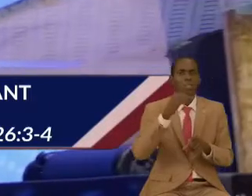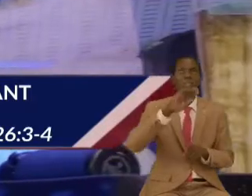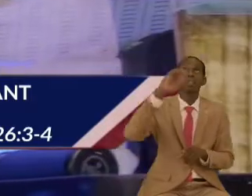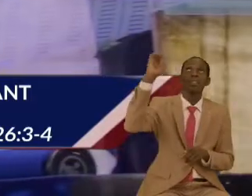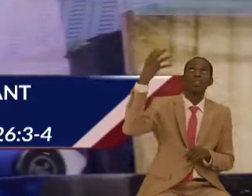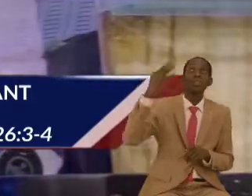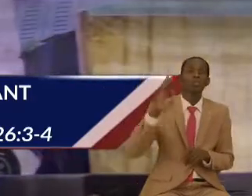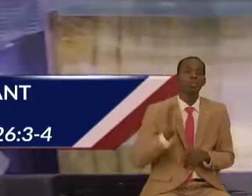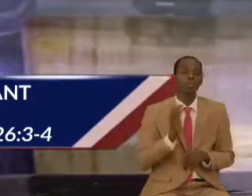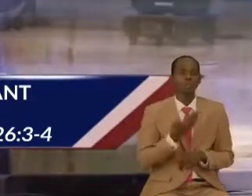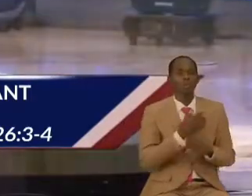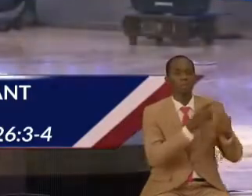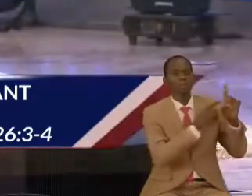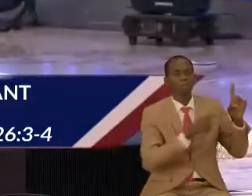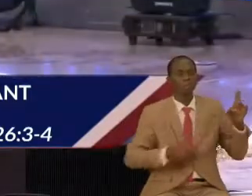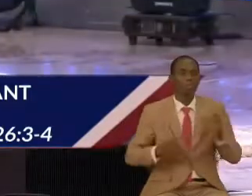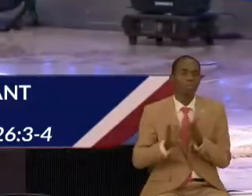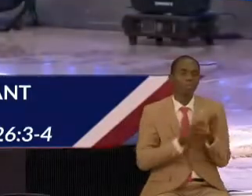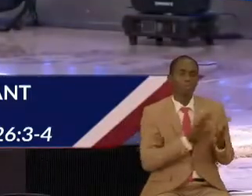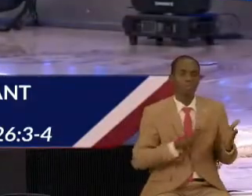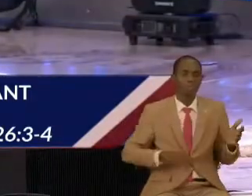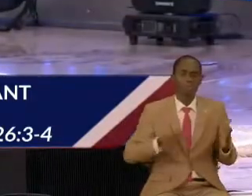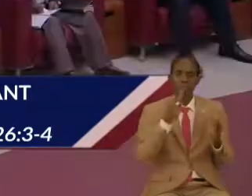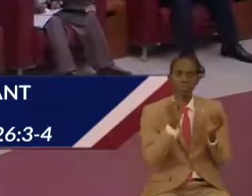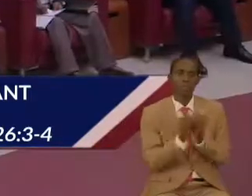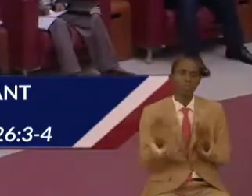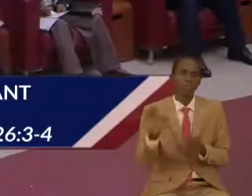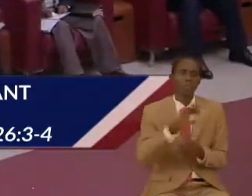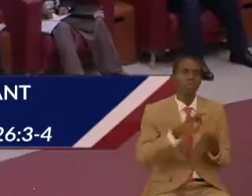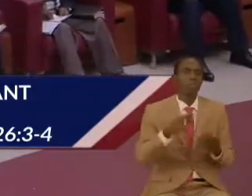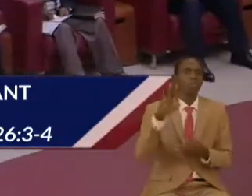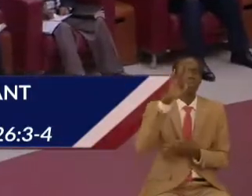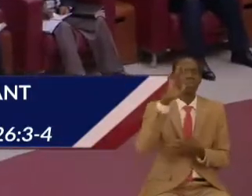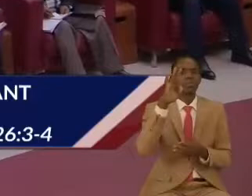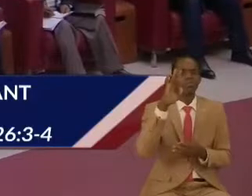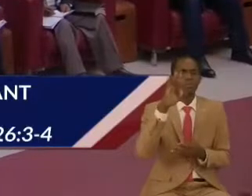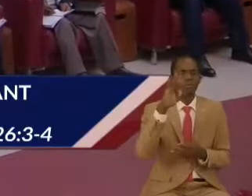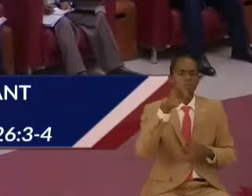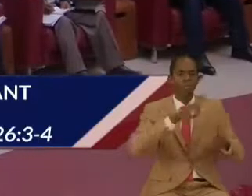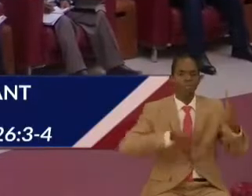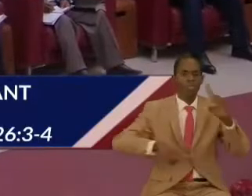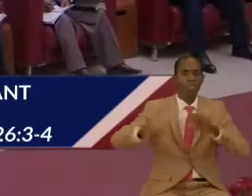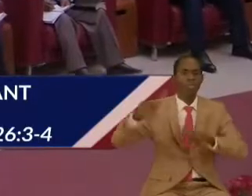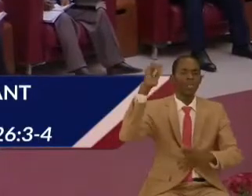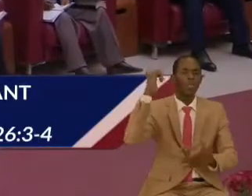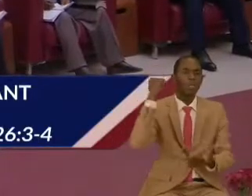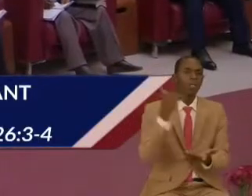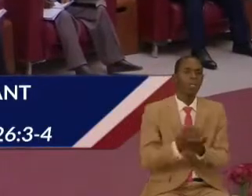Christ be with your spirit. That amen is not good enough.